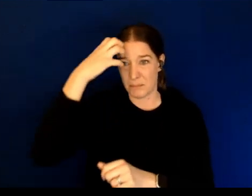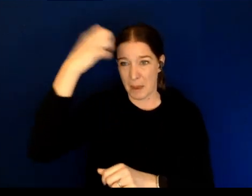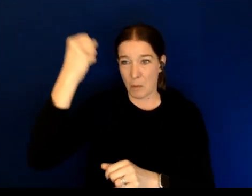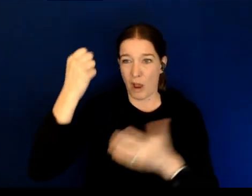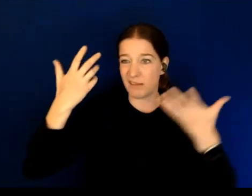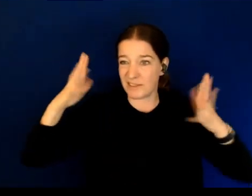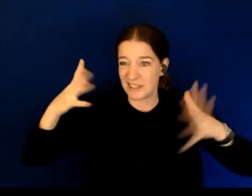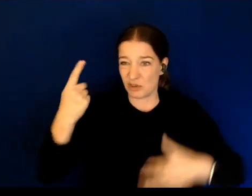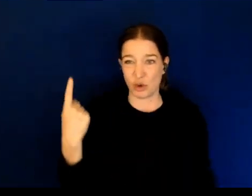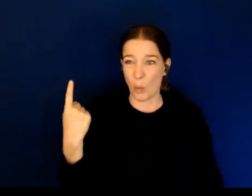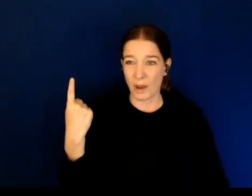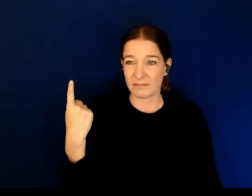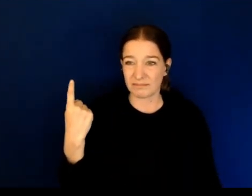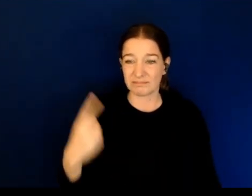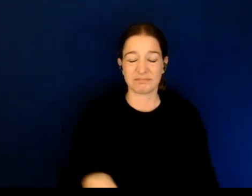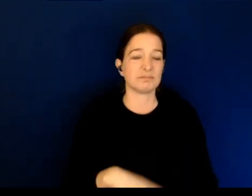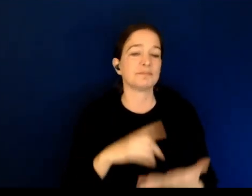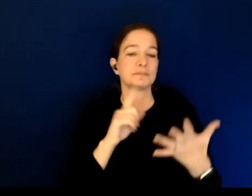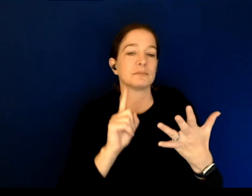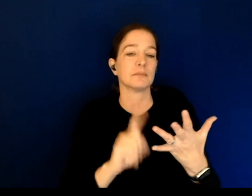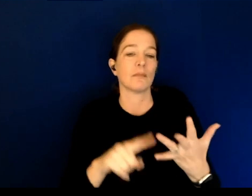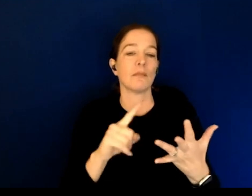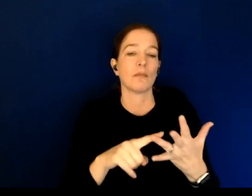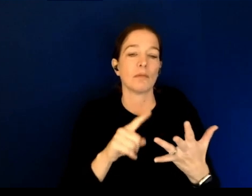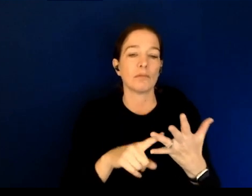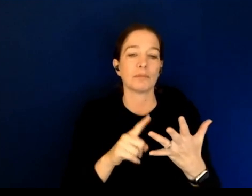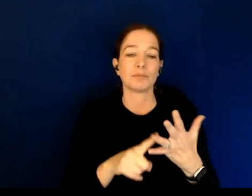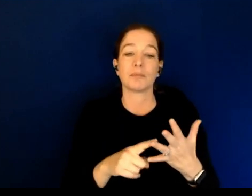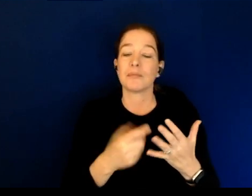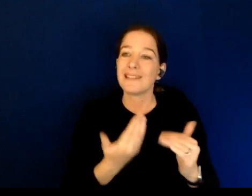Number three, enhanced security.